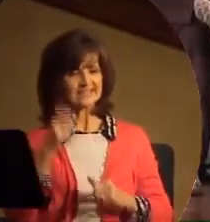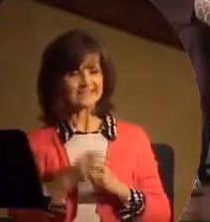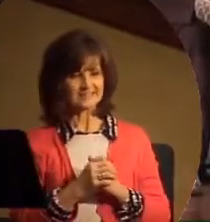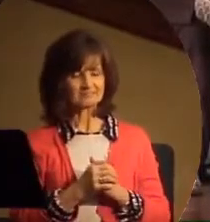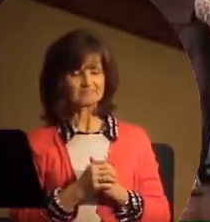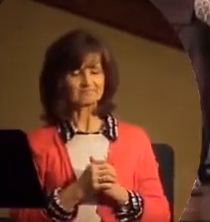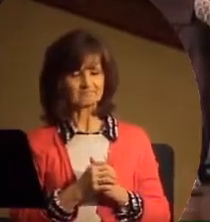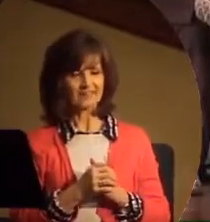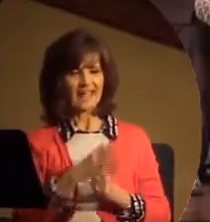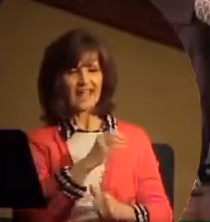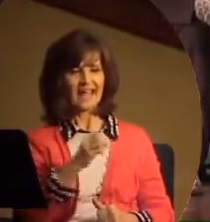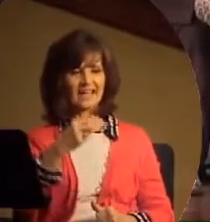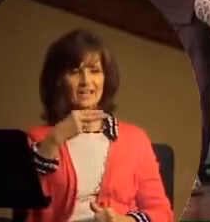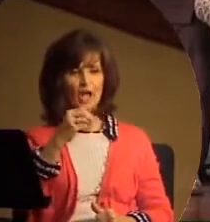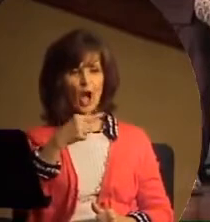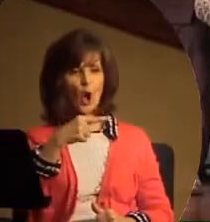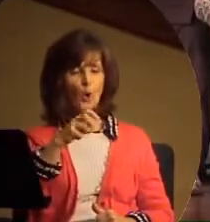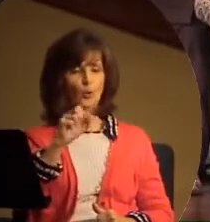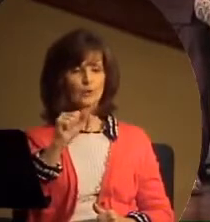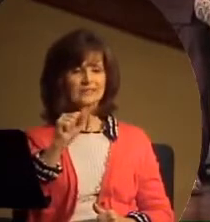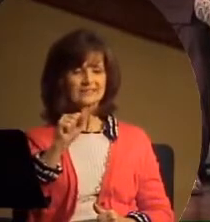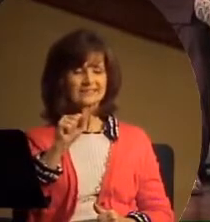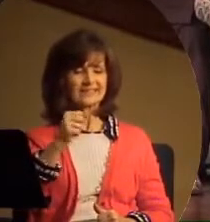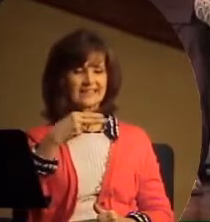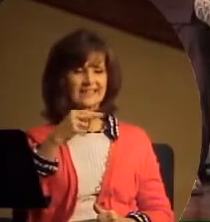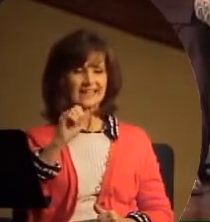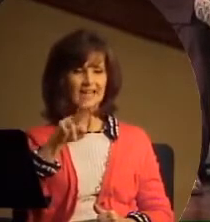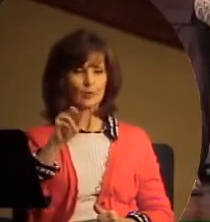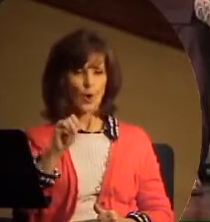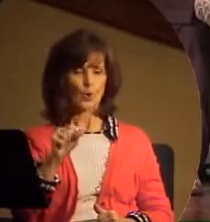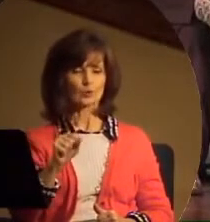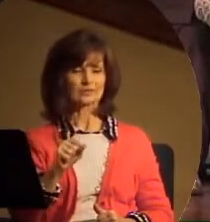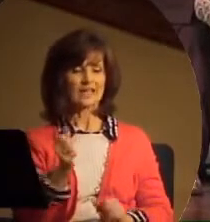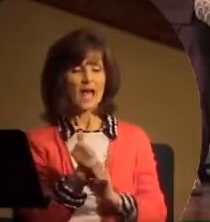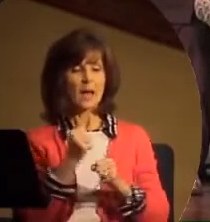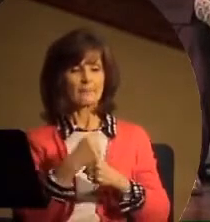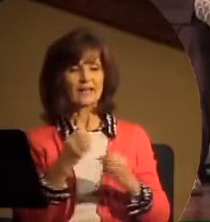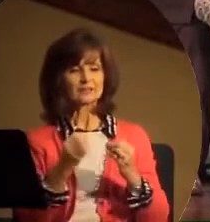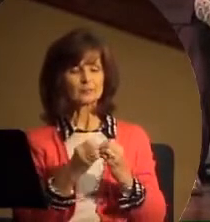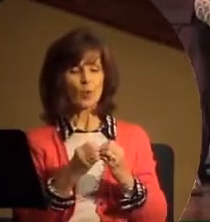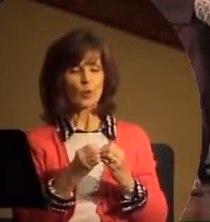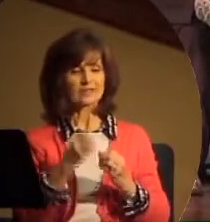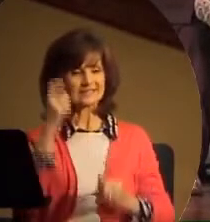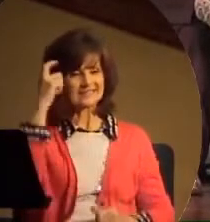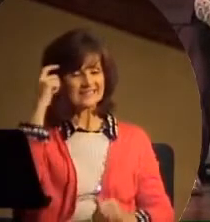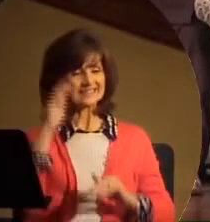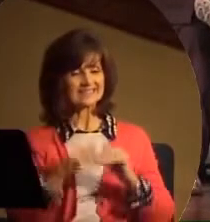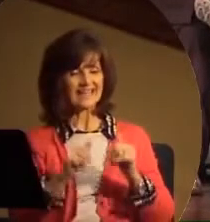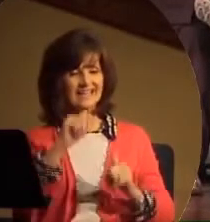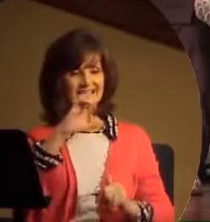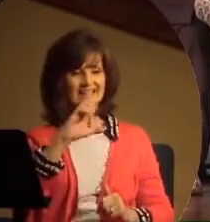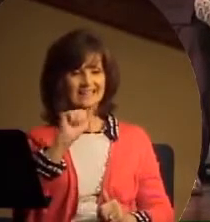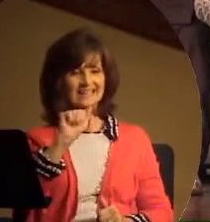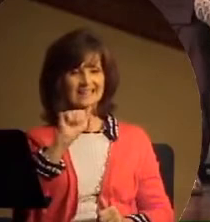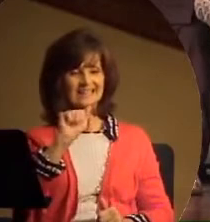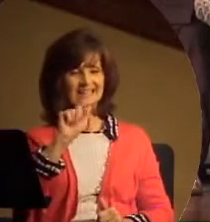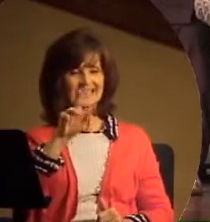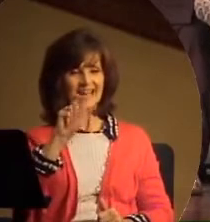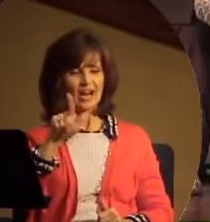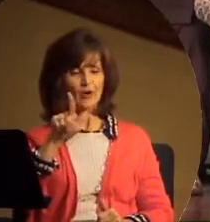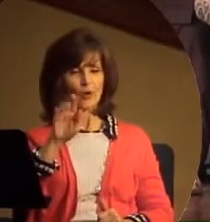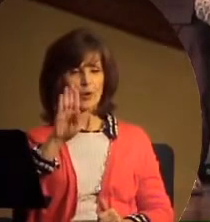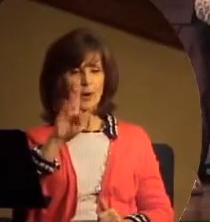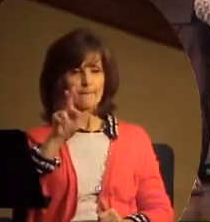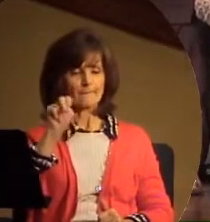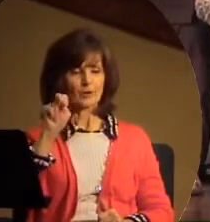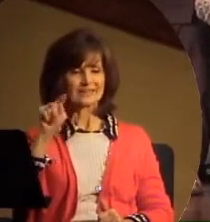than Hogan's Heroes. Amen. Makes more sense than Carol Burnett. Makes more sense to me watching them news. I